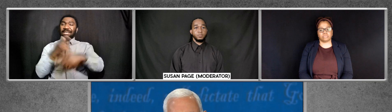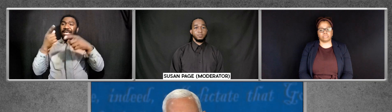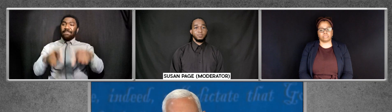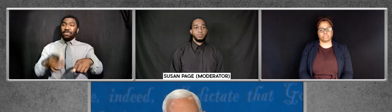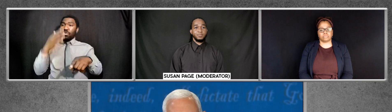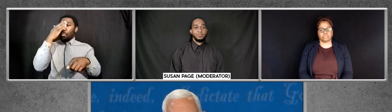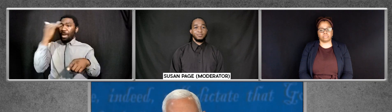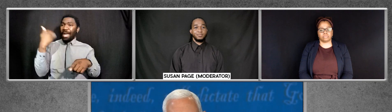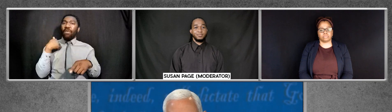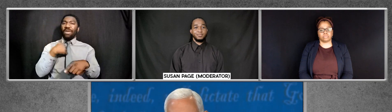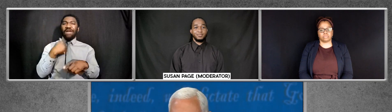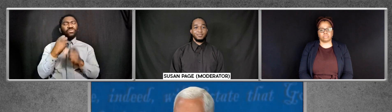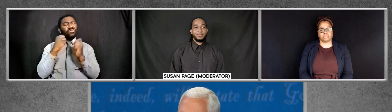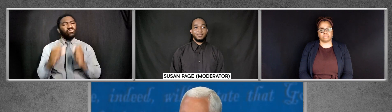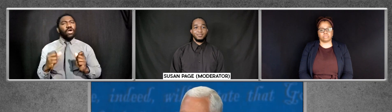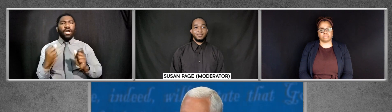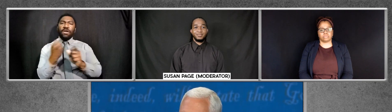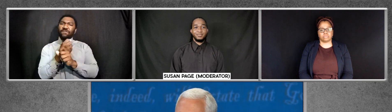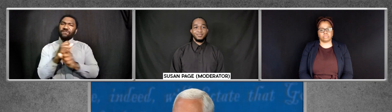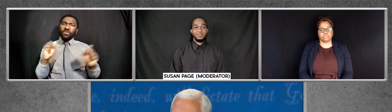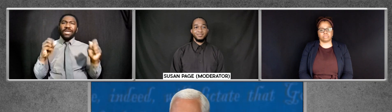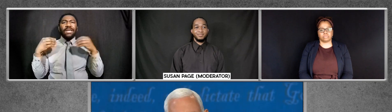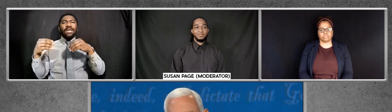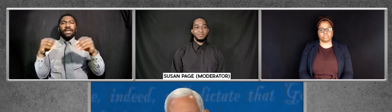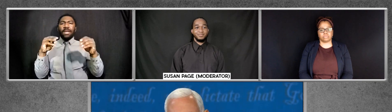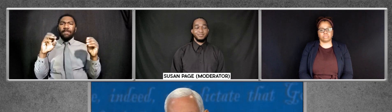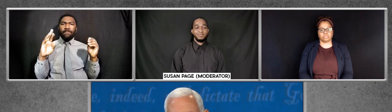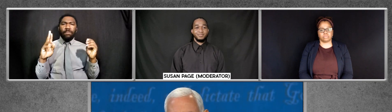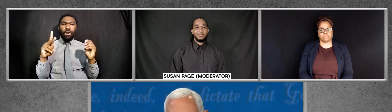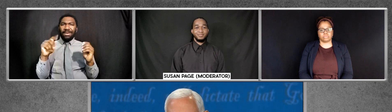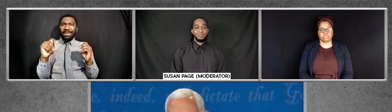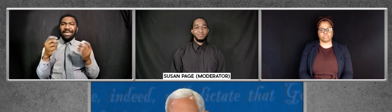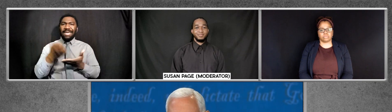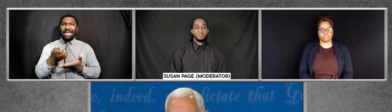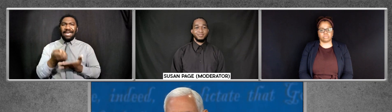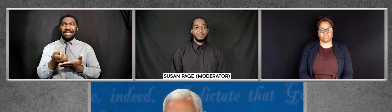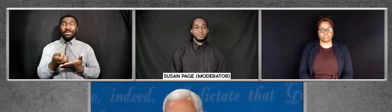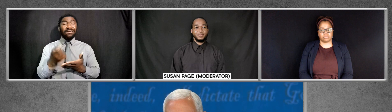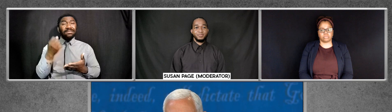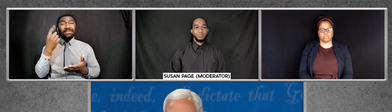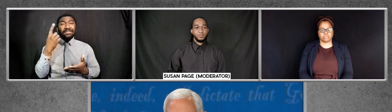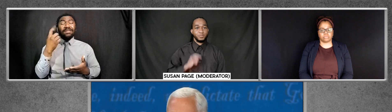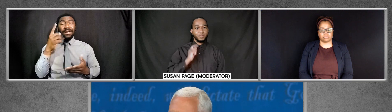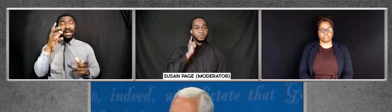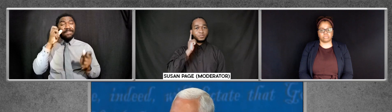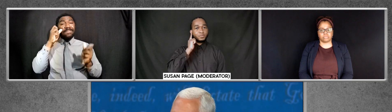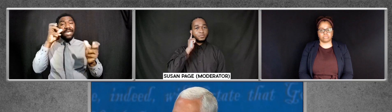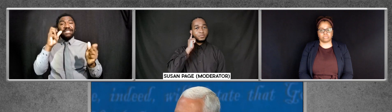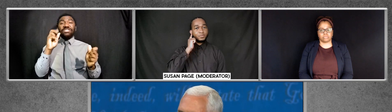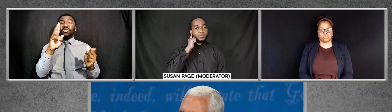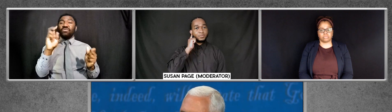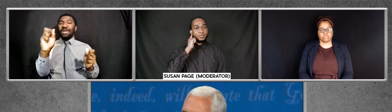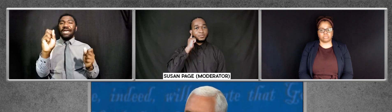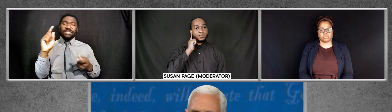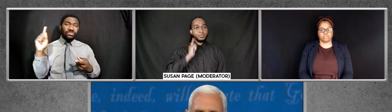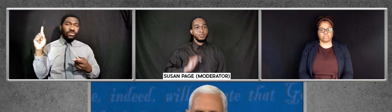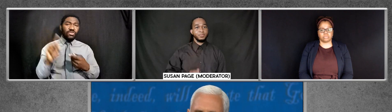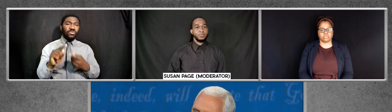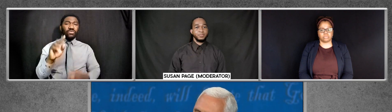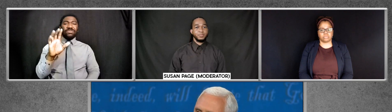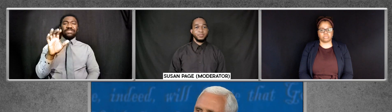market economy. You know, what's remarkable is the United States has reduced CO2 more than